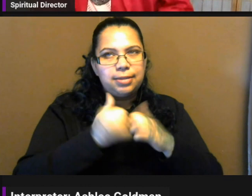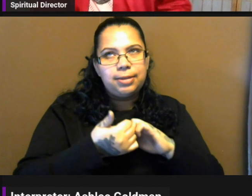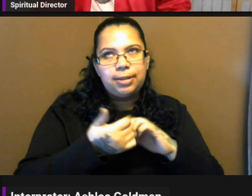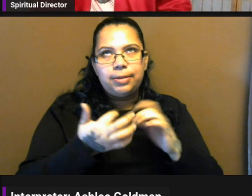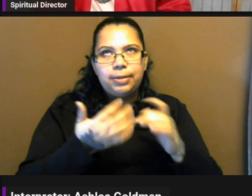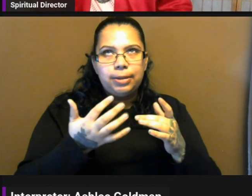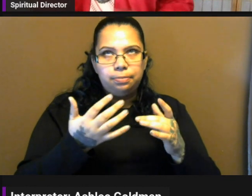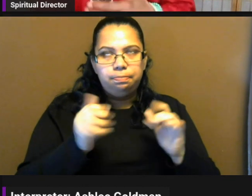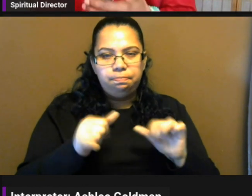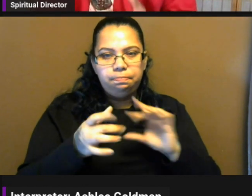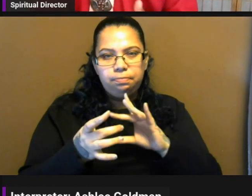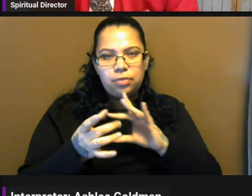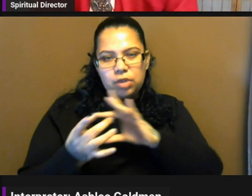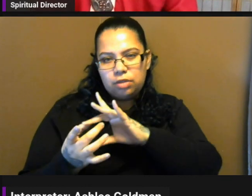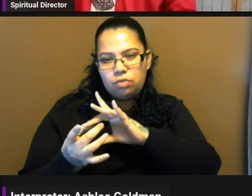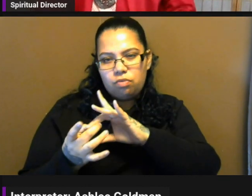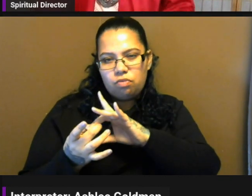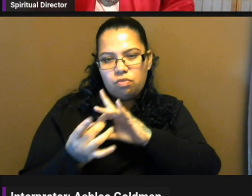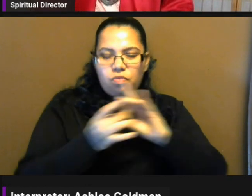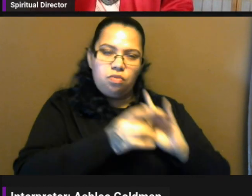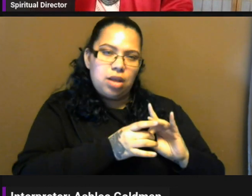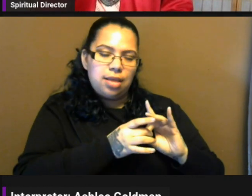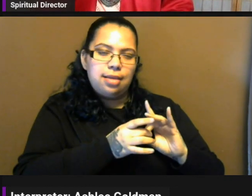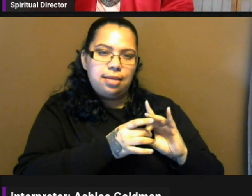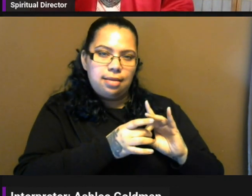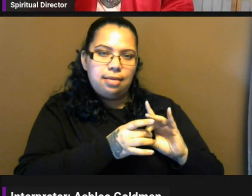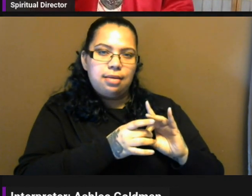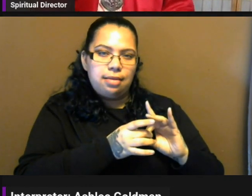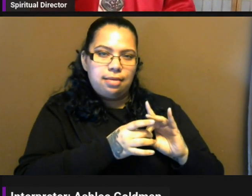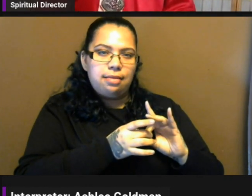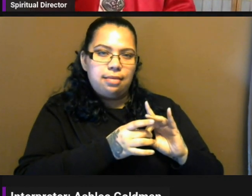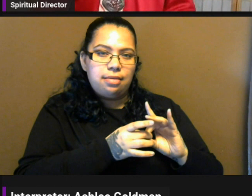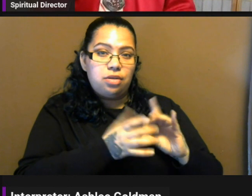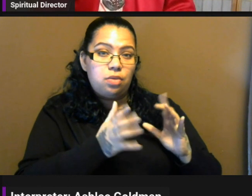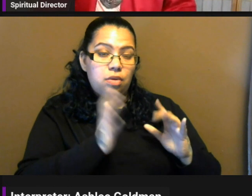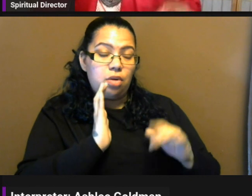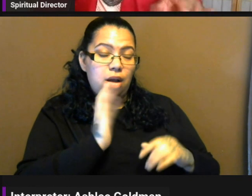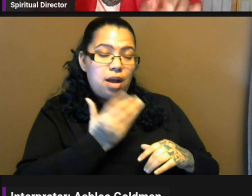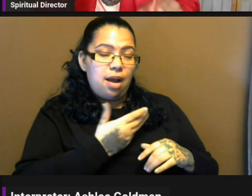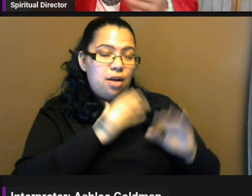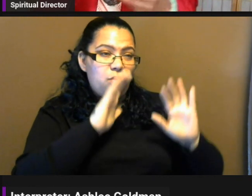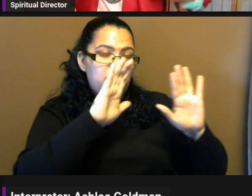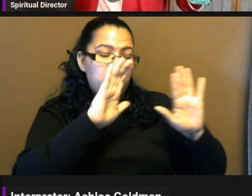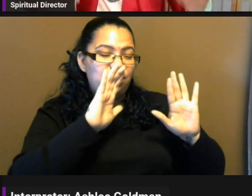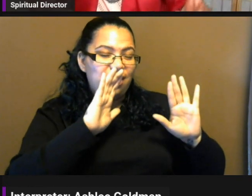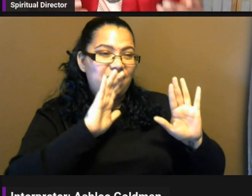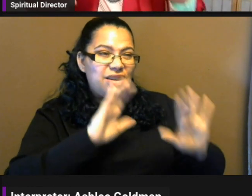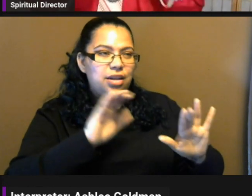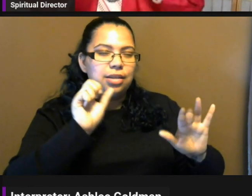references, ties into our greatness, then we